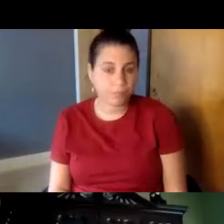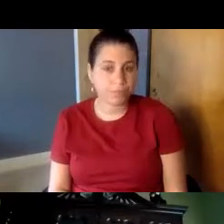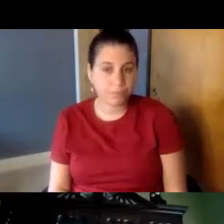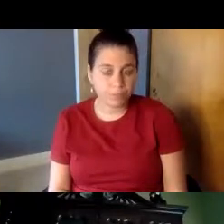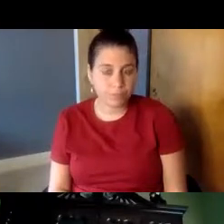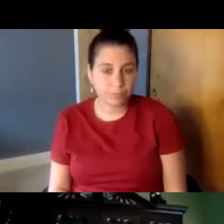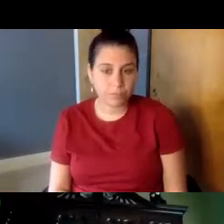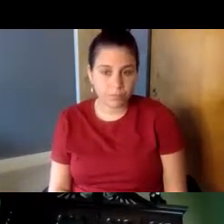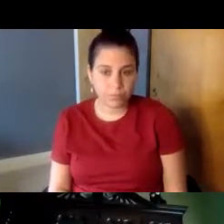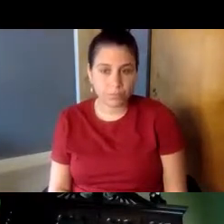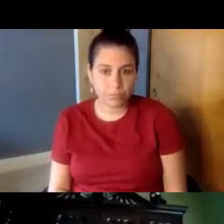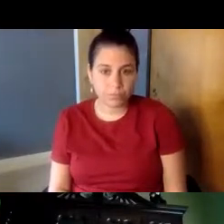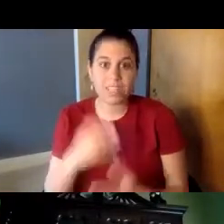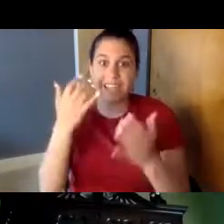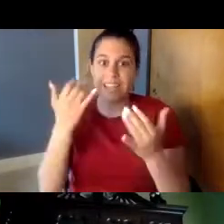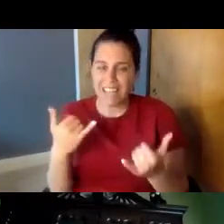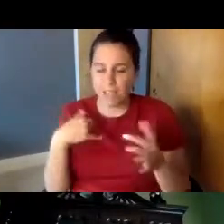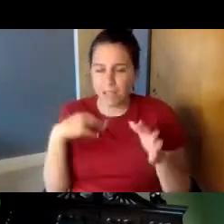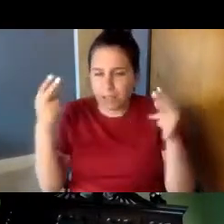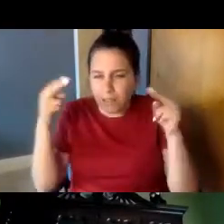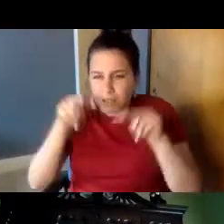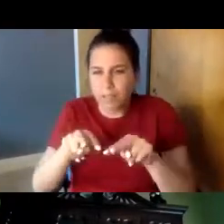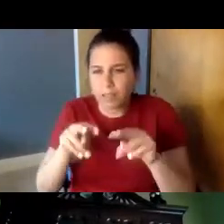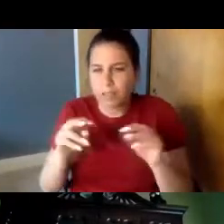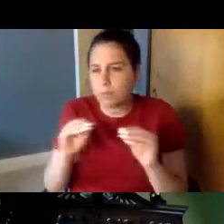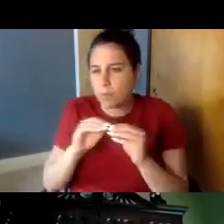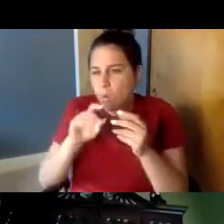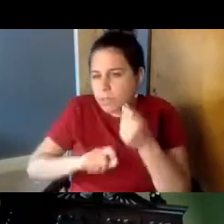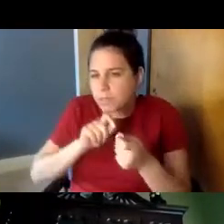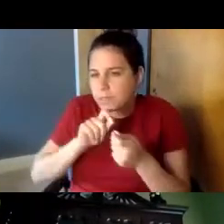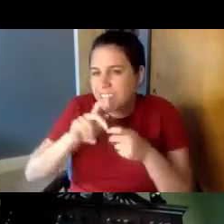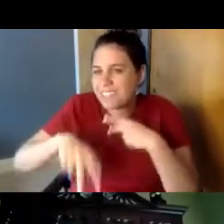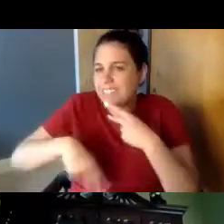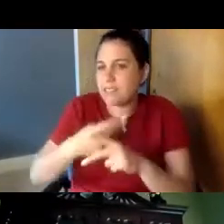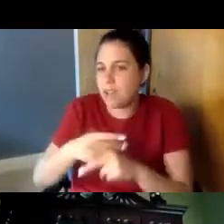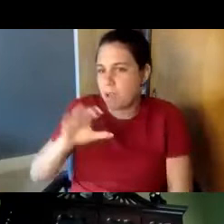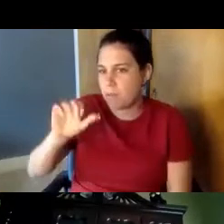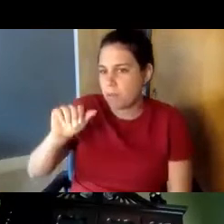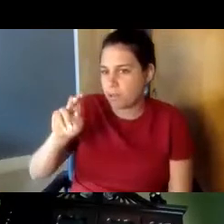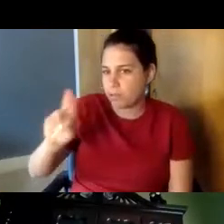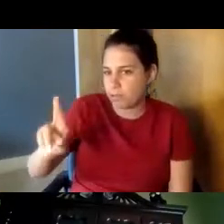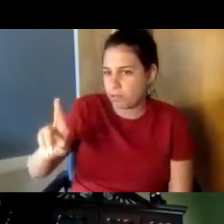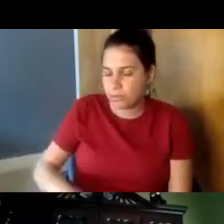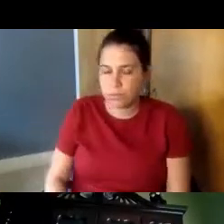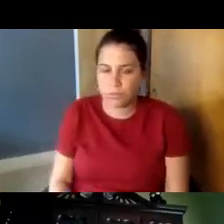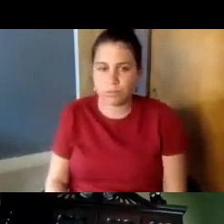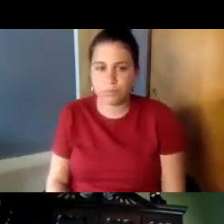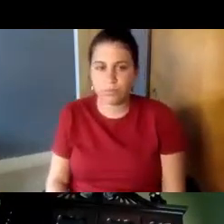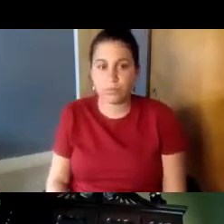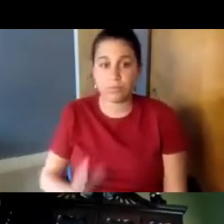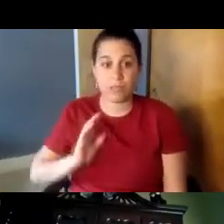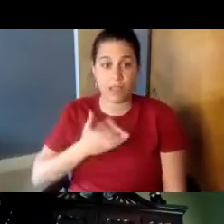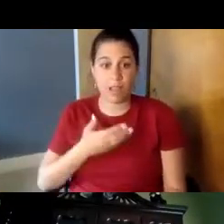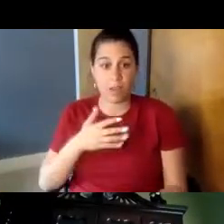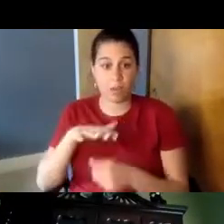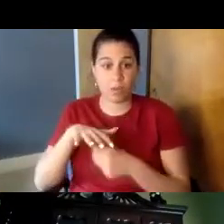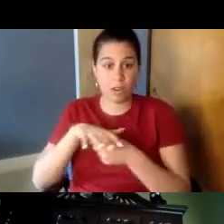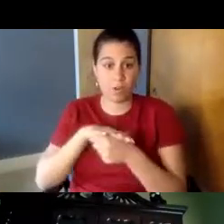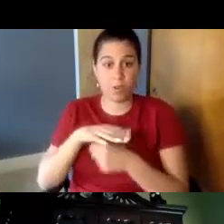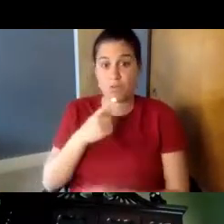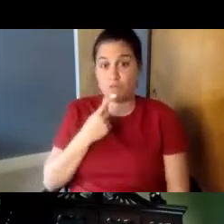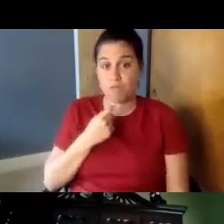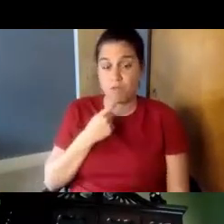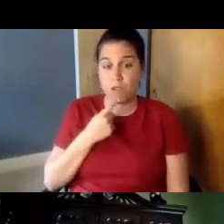If you drill down a little bit and look at specific types of cancer, you can see that our region, the Wilmot catchment area, has